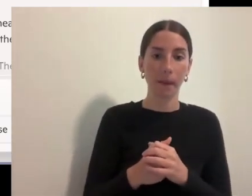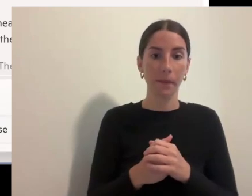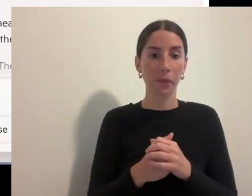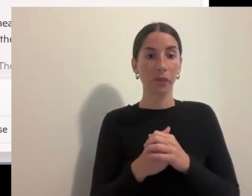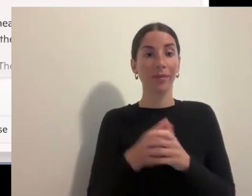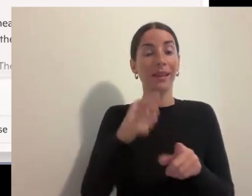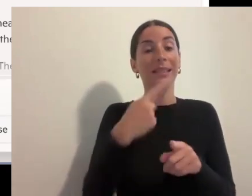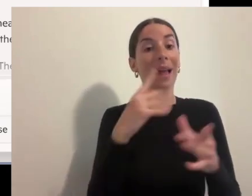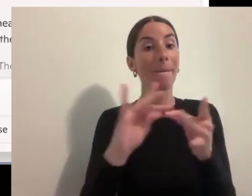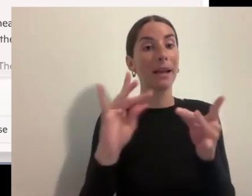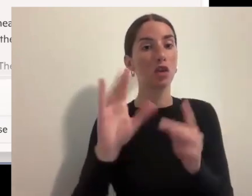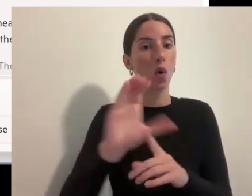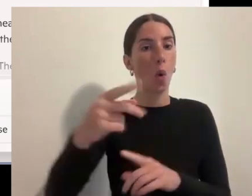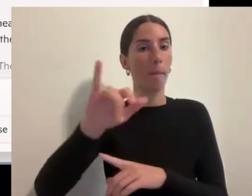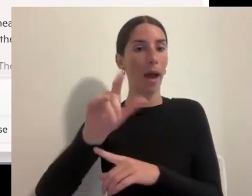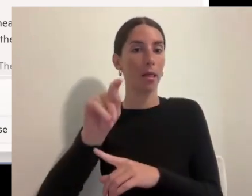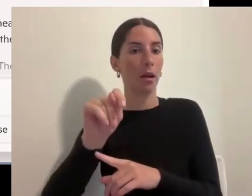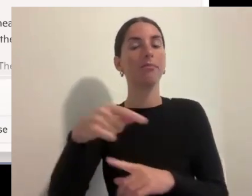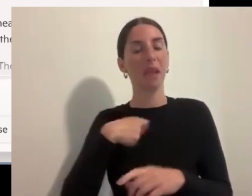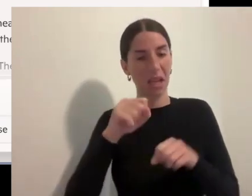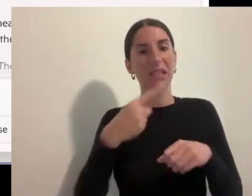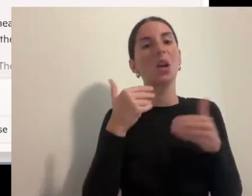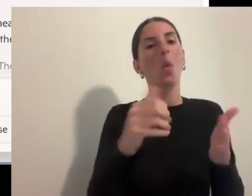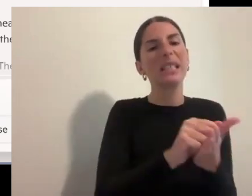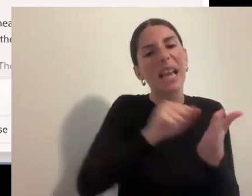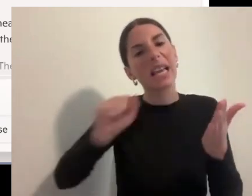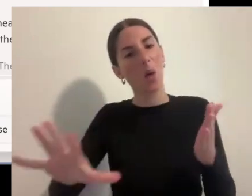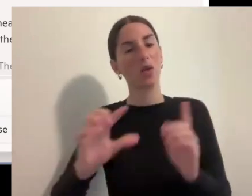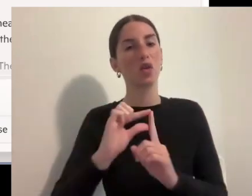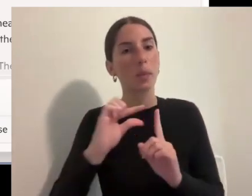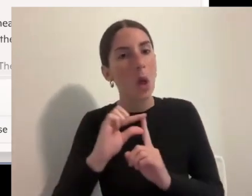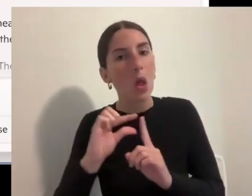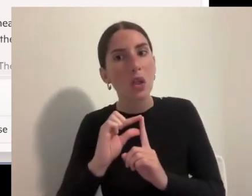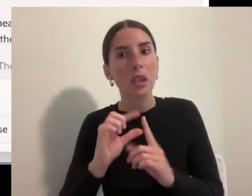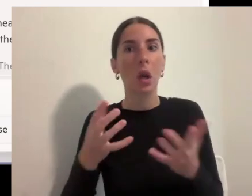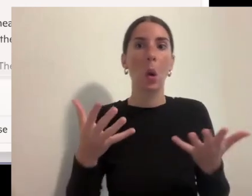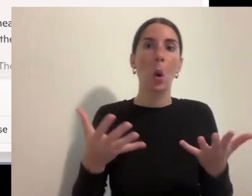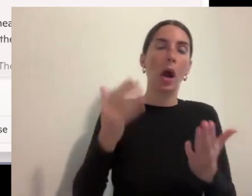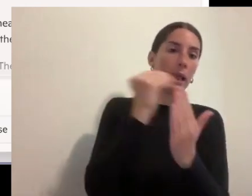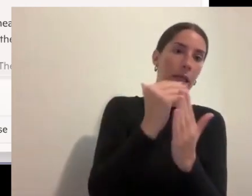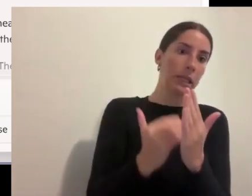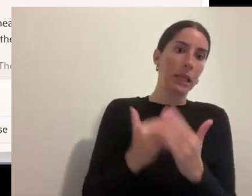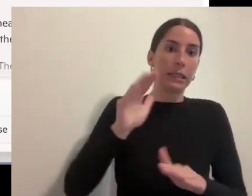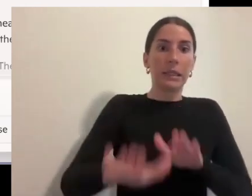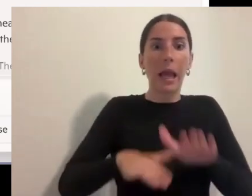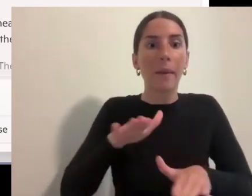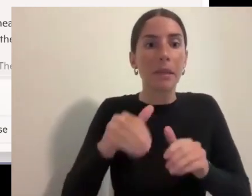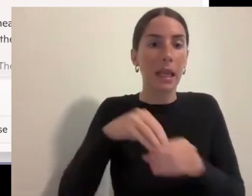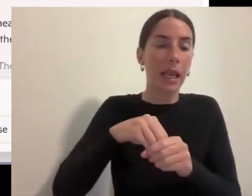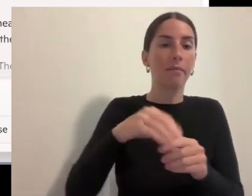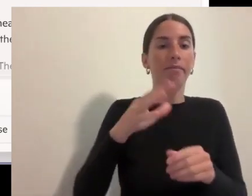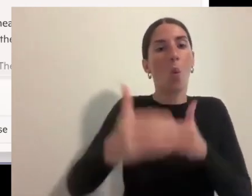message copilot, I could say extract the terminology or list the steps in chronological